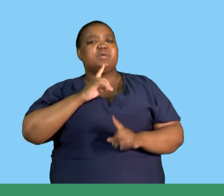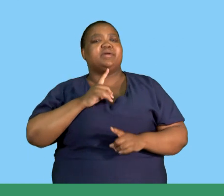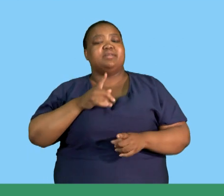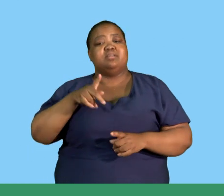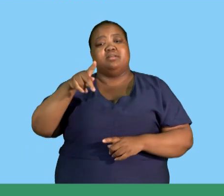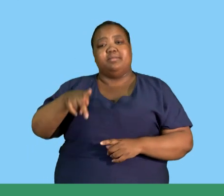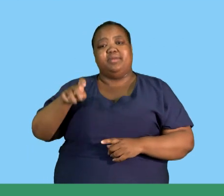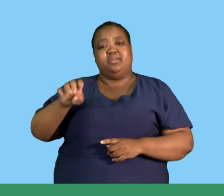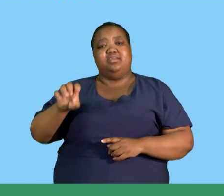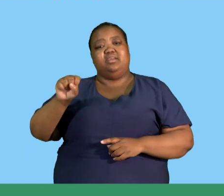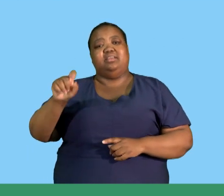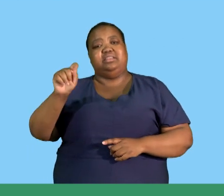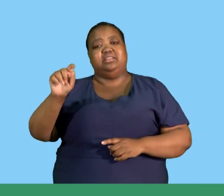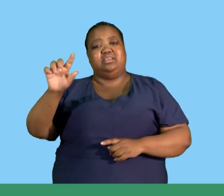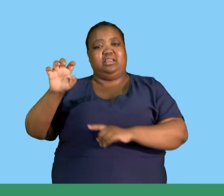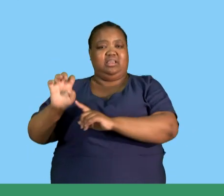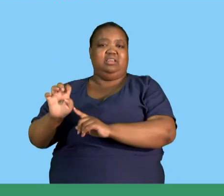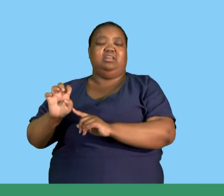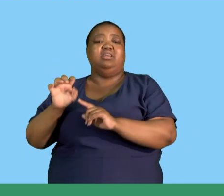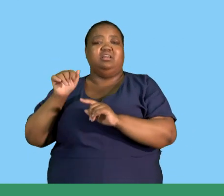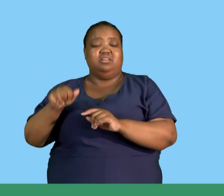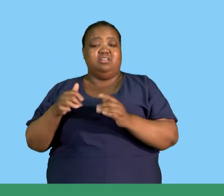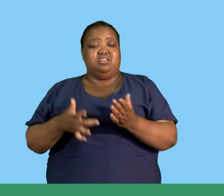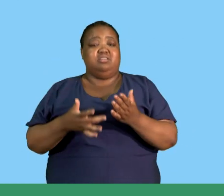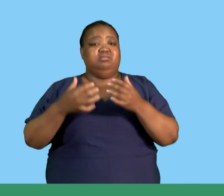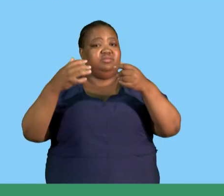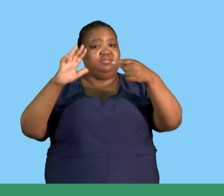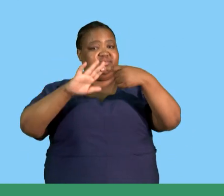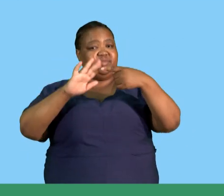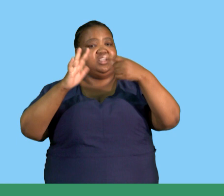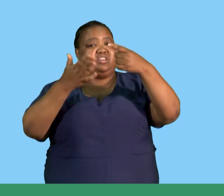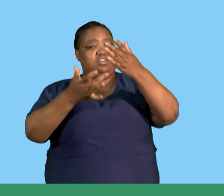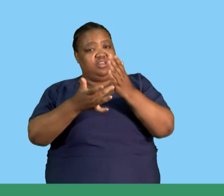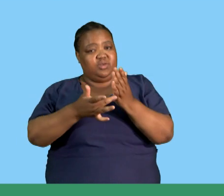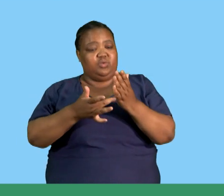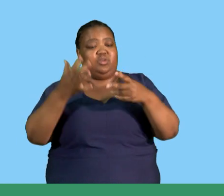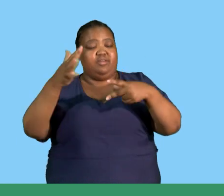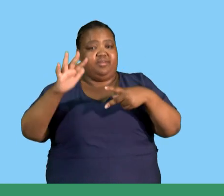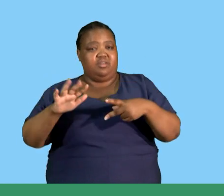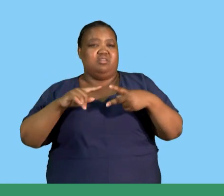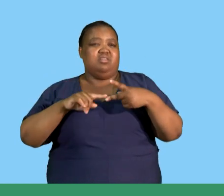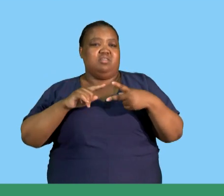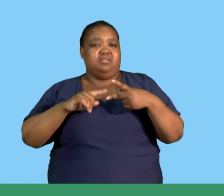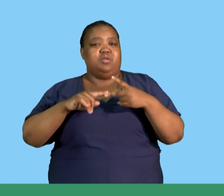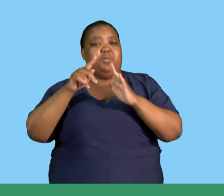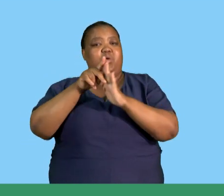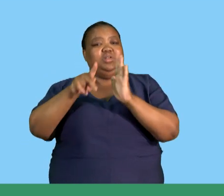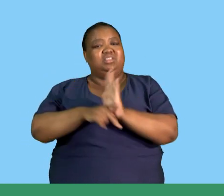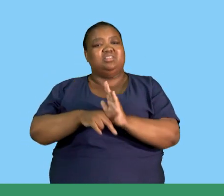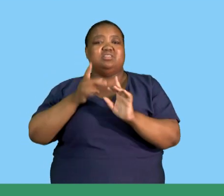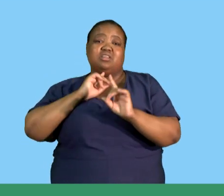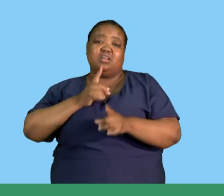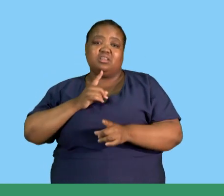the PESTLE? Already we've got technological. So what do you think is the answer looking at the keyword being